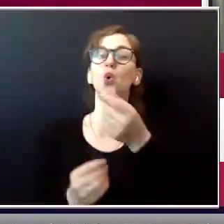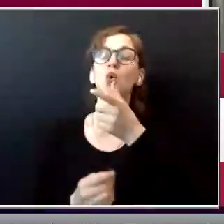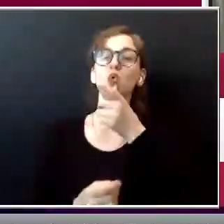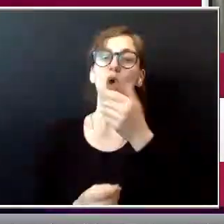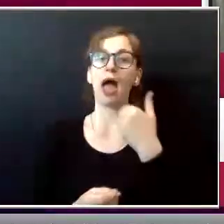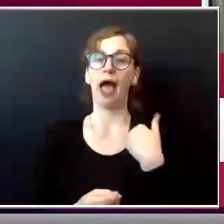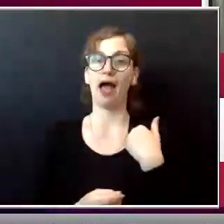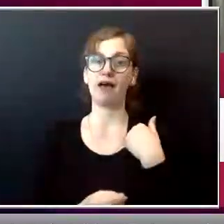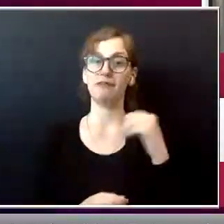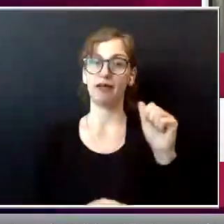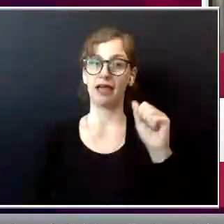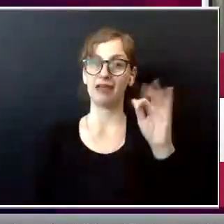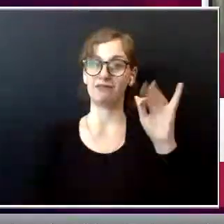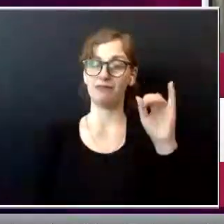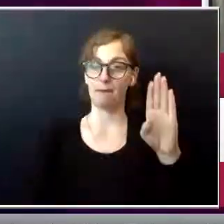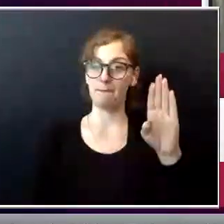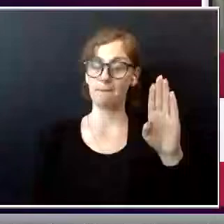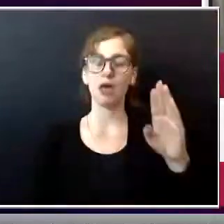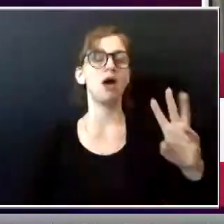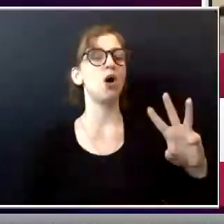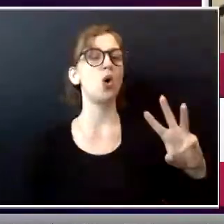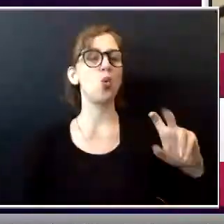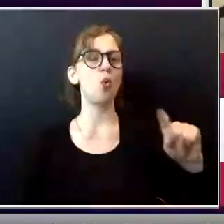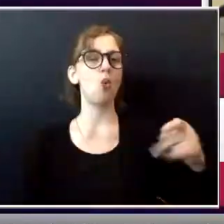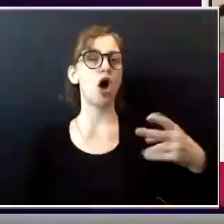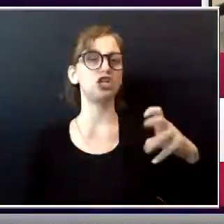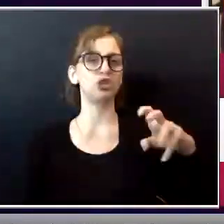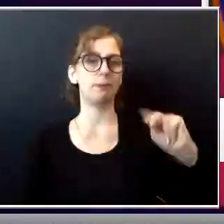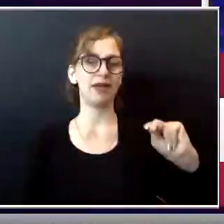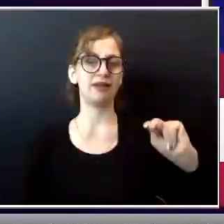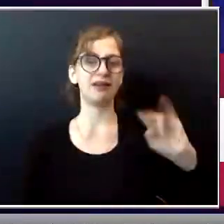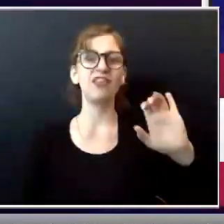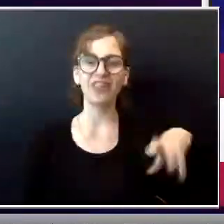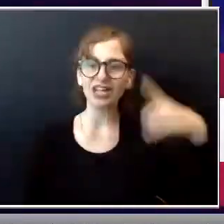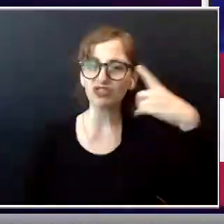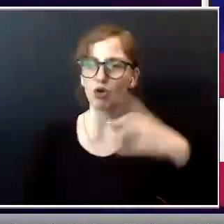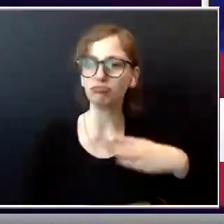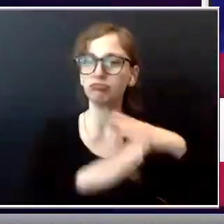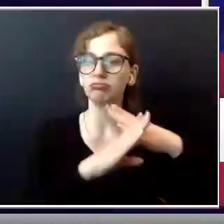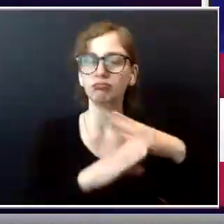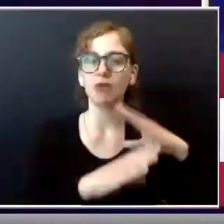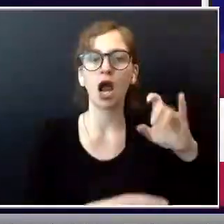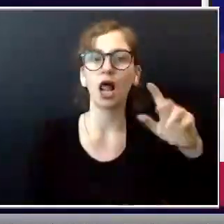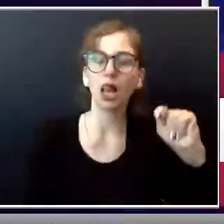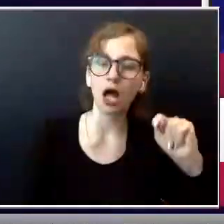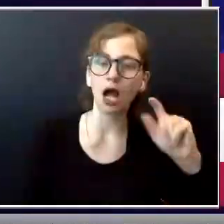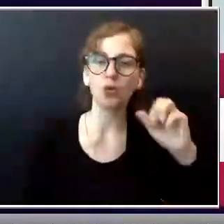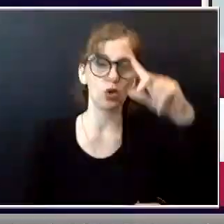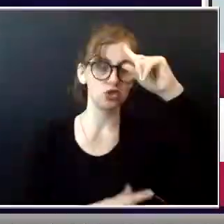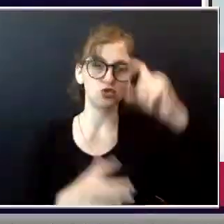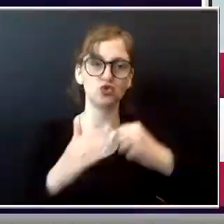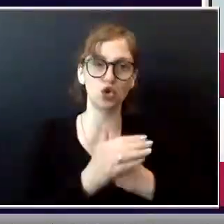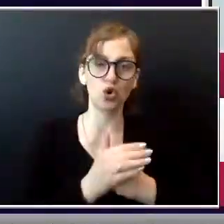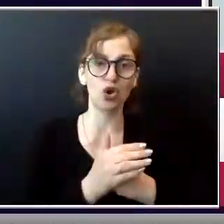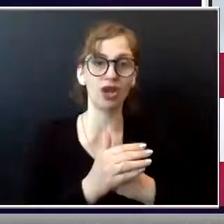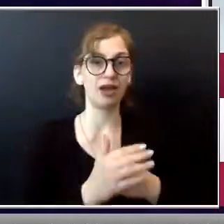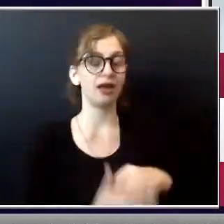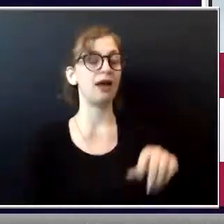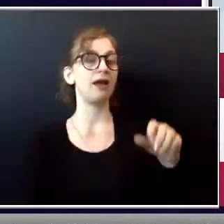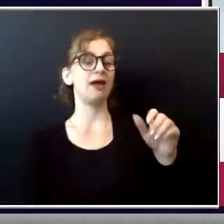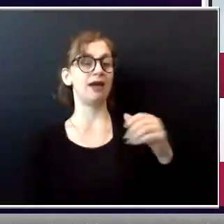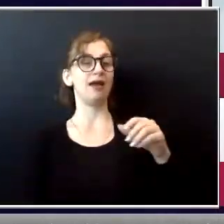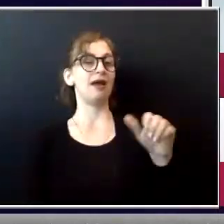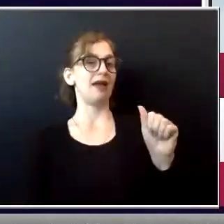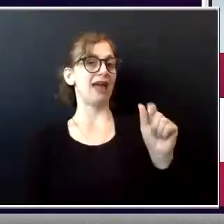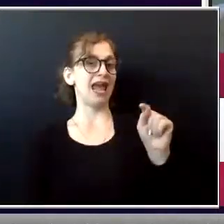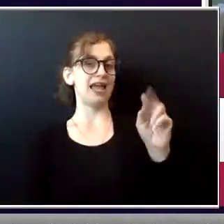to prevent the blood clots and prevent a stroke. AFib ablation is a procedure to prevent AFib. So we're trying to decrease the chance